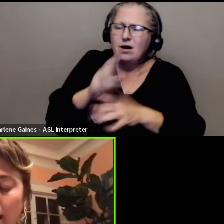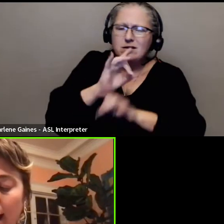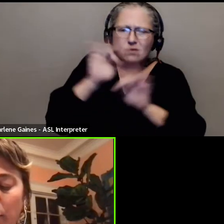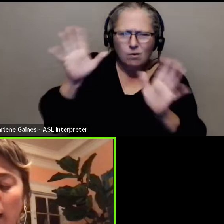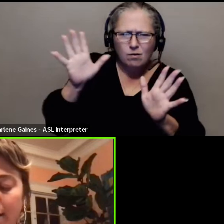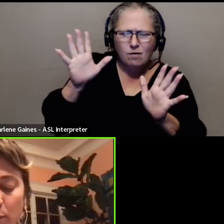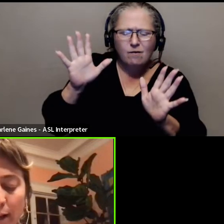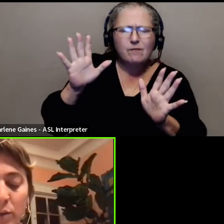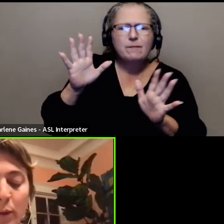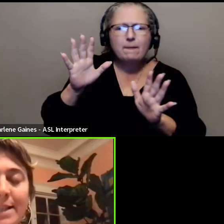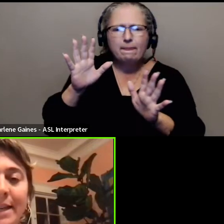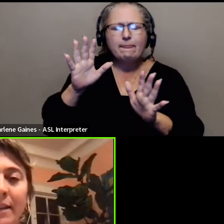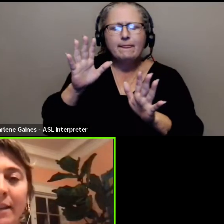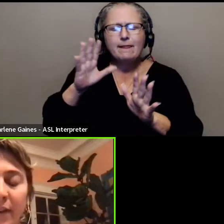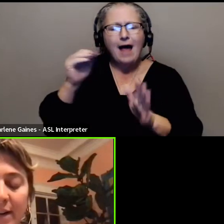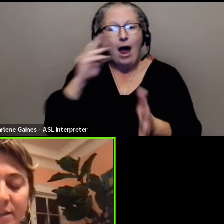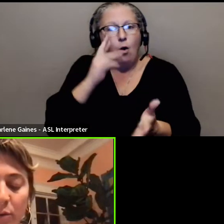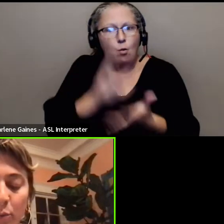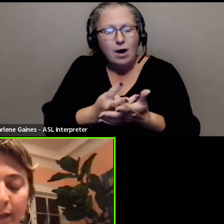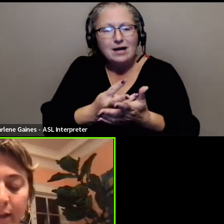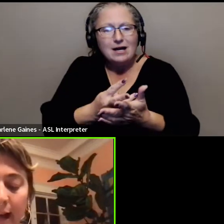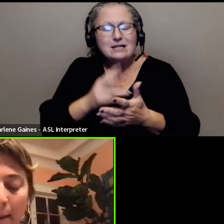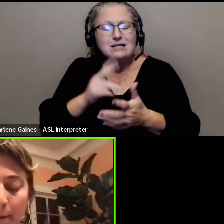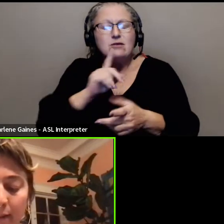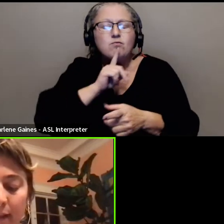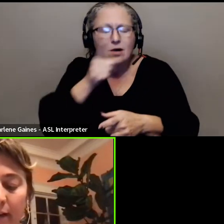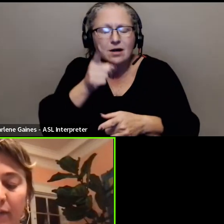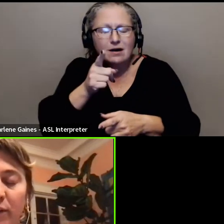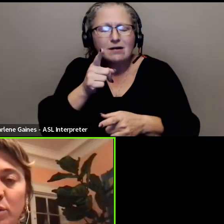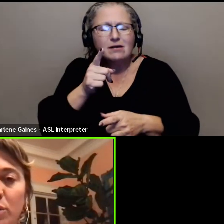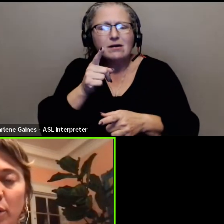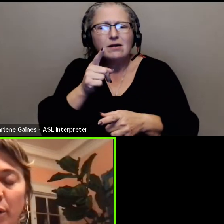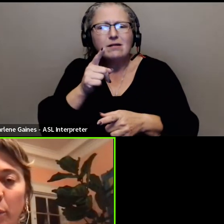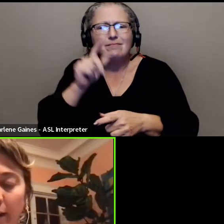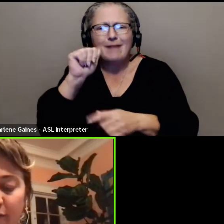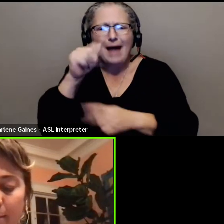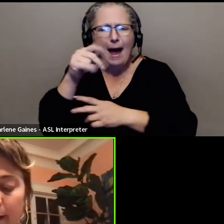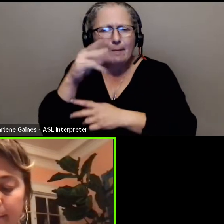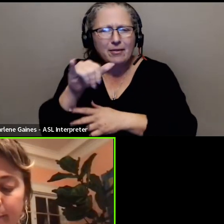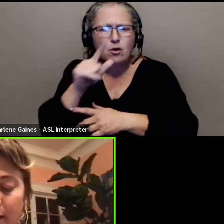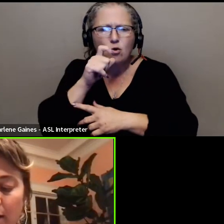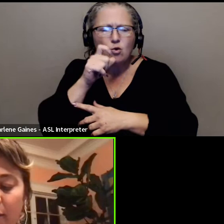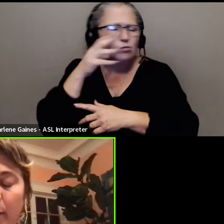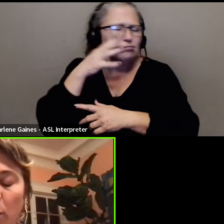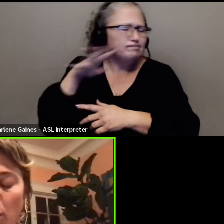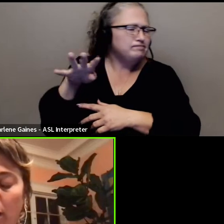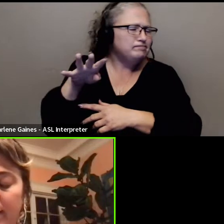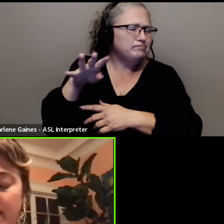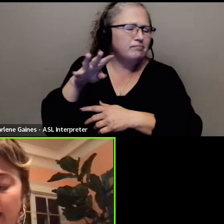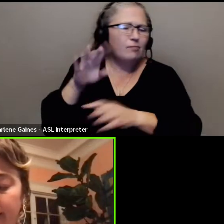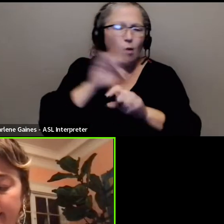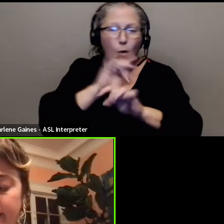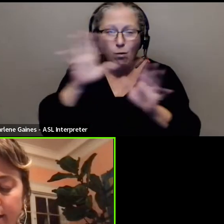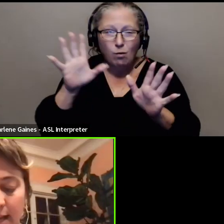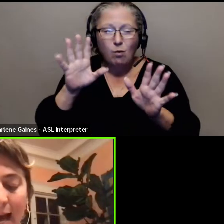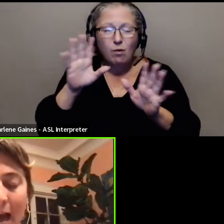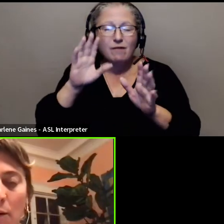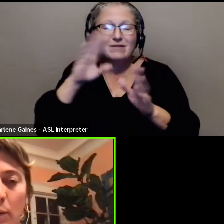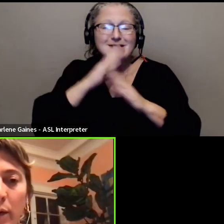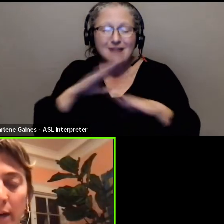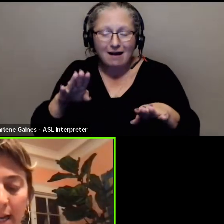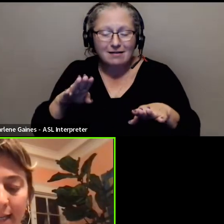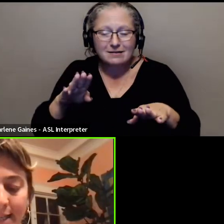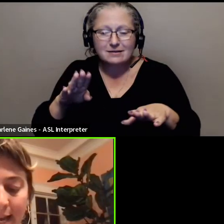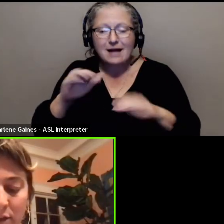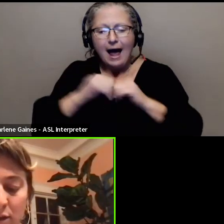horror, and as well as witnessing the very surreal apathy of those who turn away from it, from the horror of silence? How